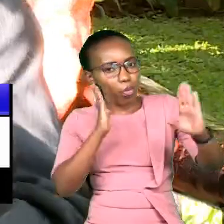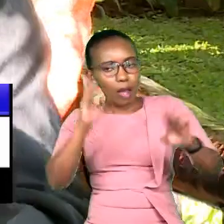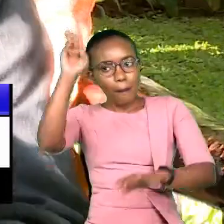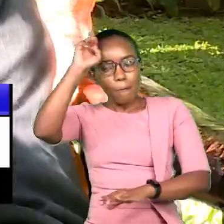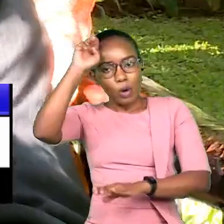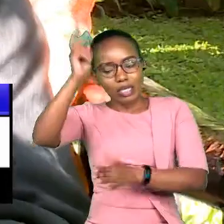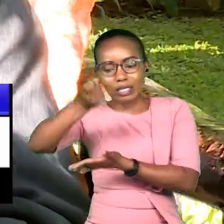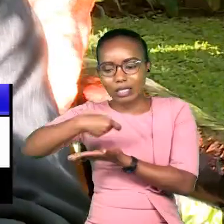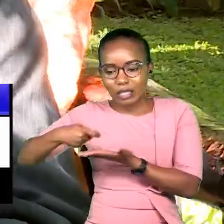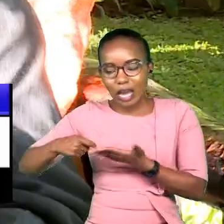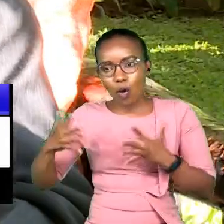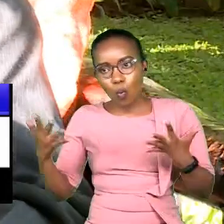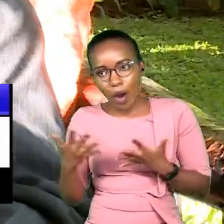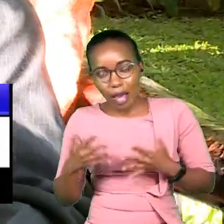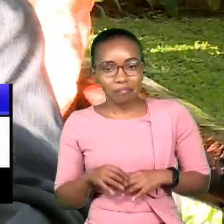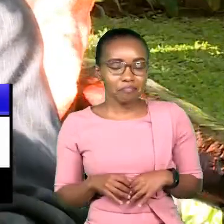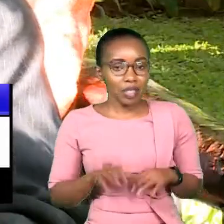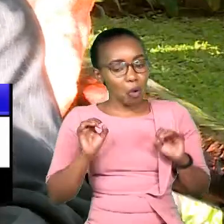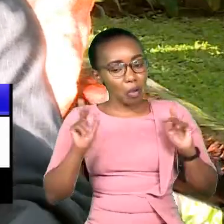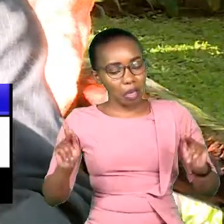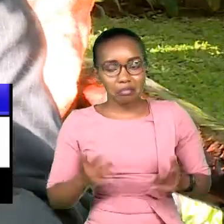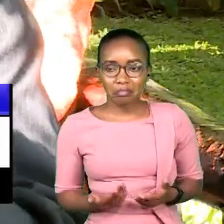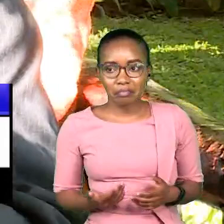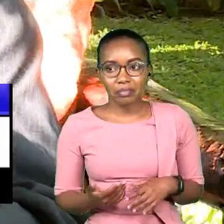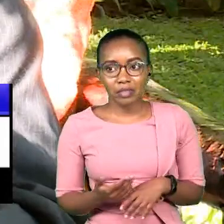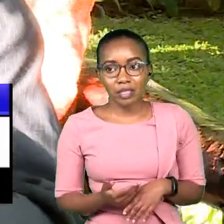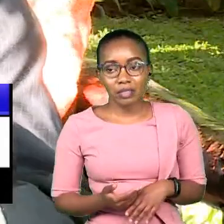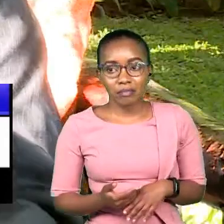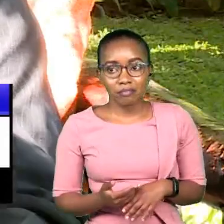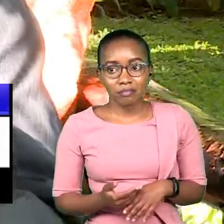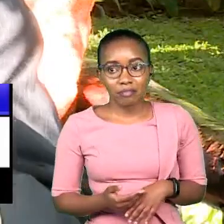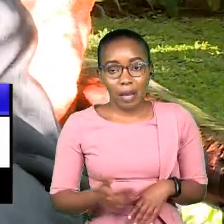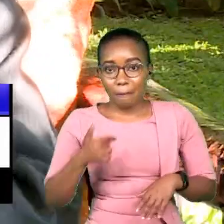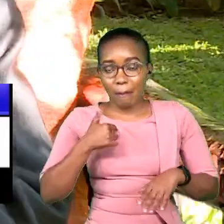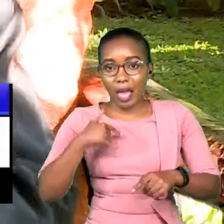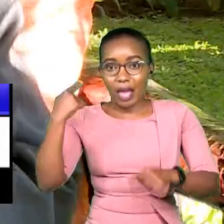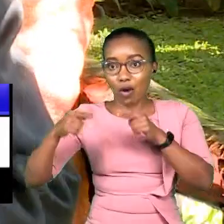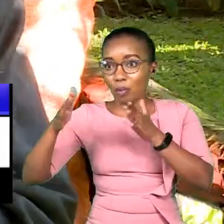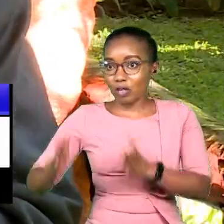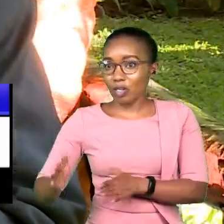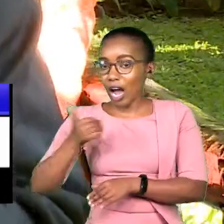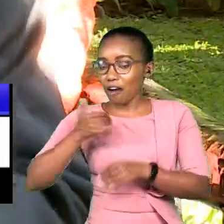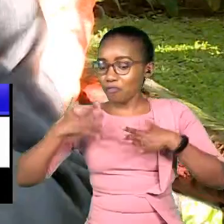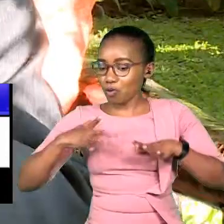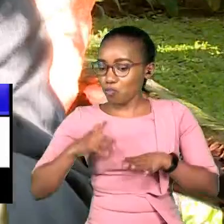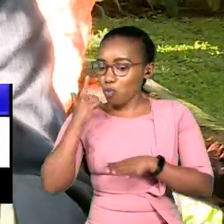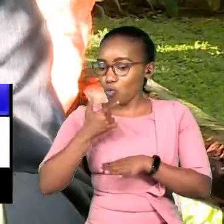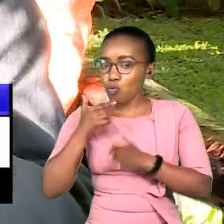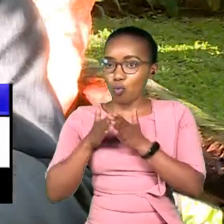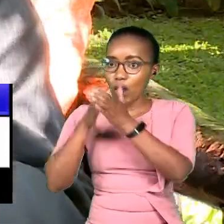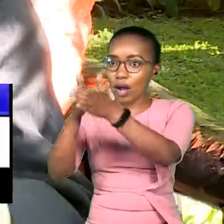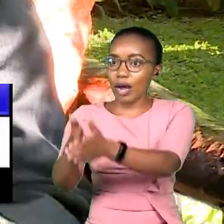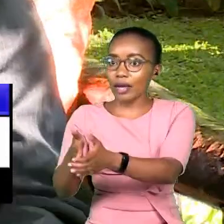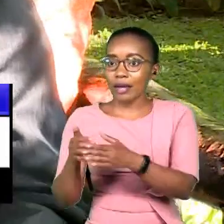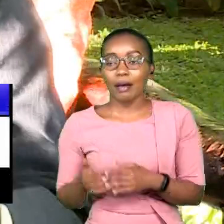sign and so on. Well, that even my competitors have people who guide them. But